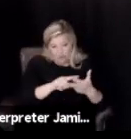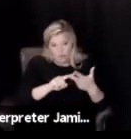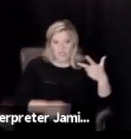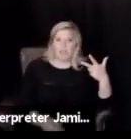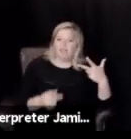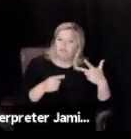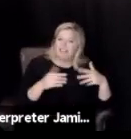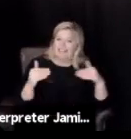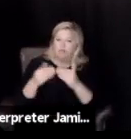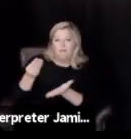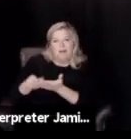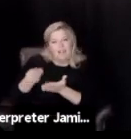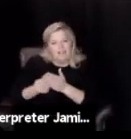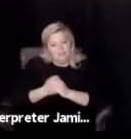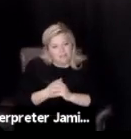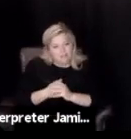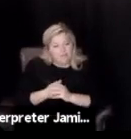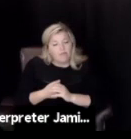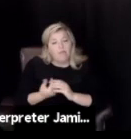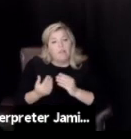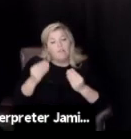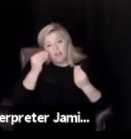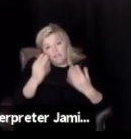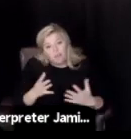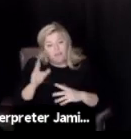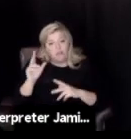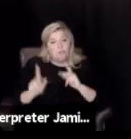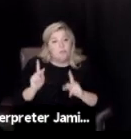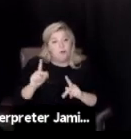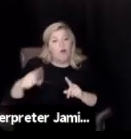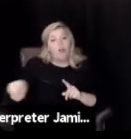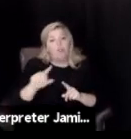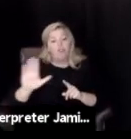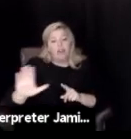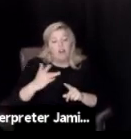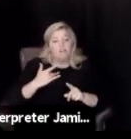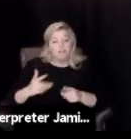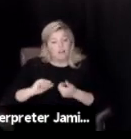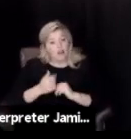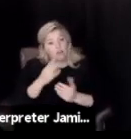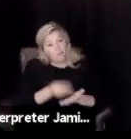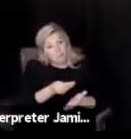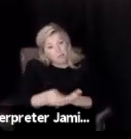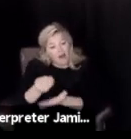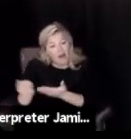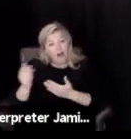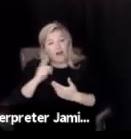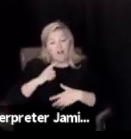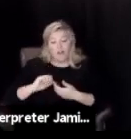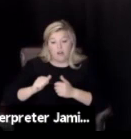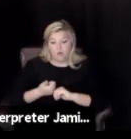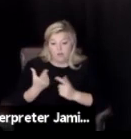is money. Information on people, how they think, how they work, how they buy, what they do. That's why there's